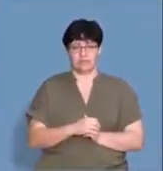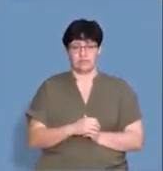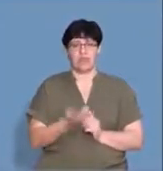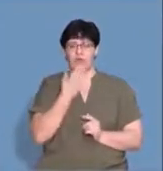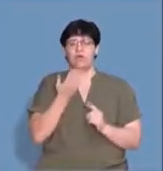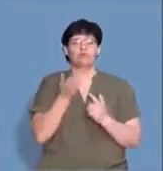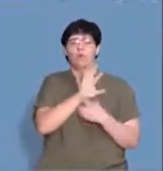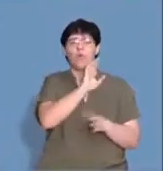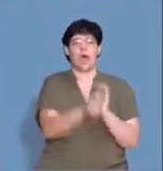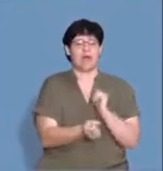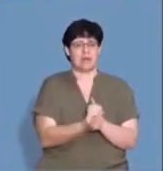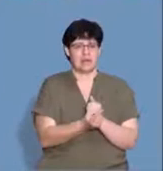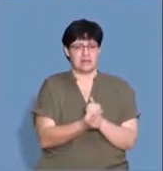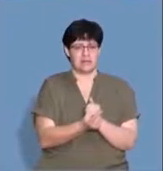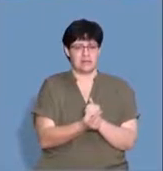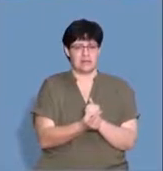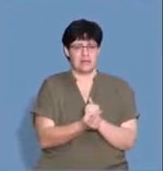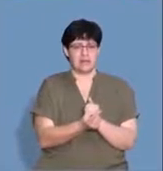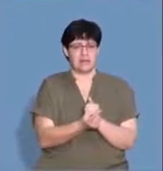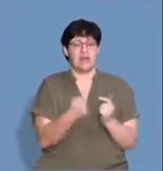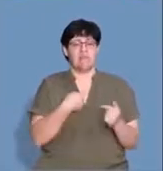show you what happens if I don't